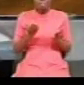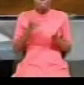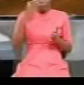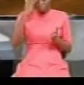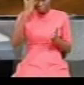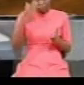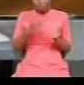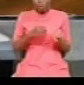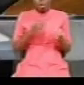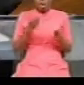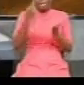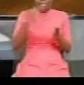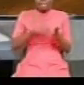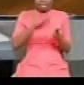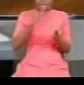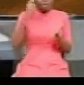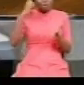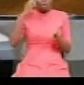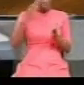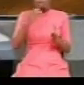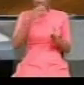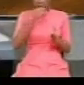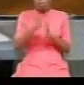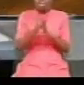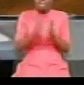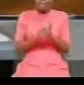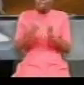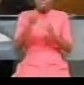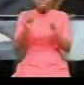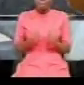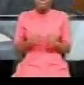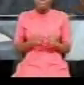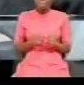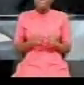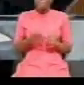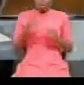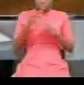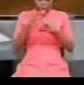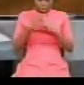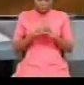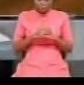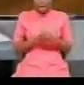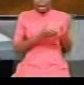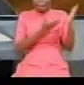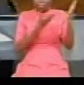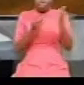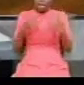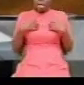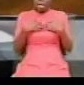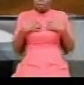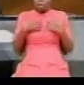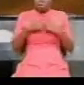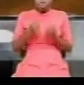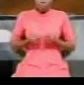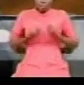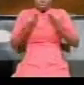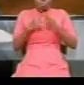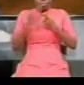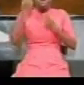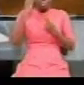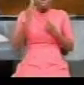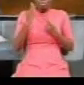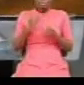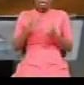it's making a reflection to the Old Testament system. The worshiper brings an animal to sacrifice to God.